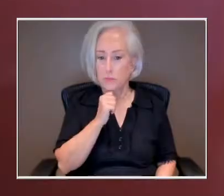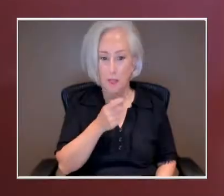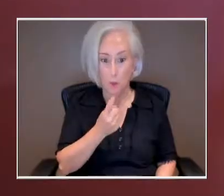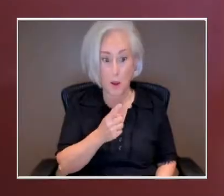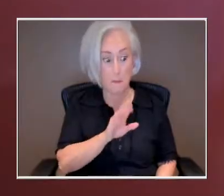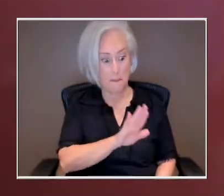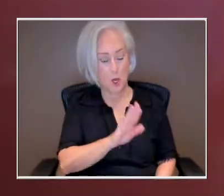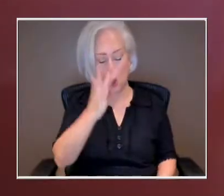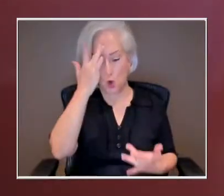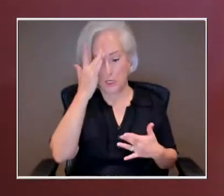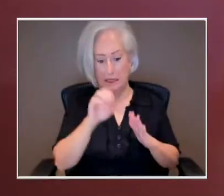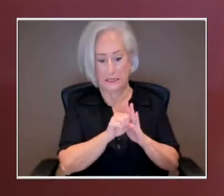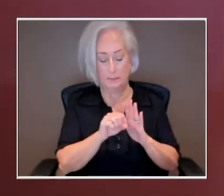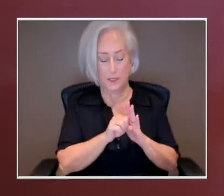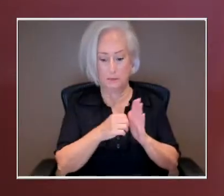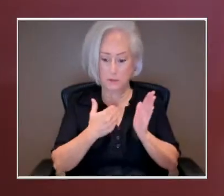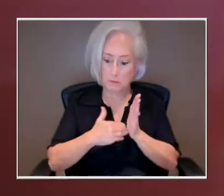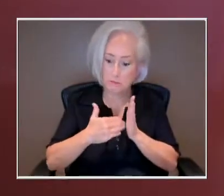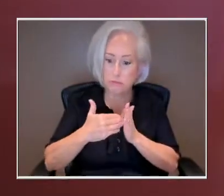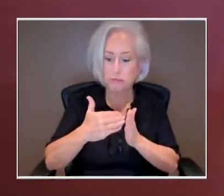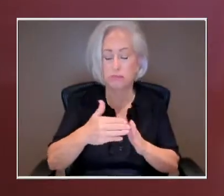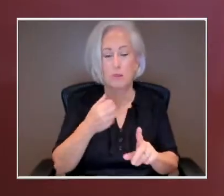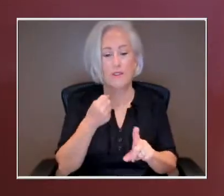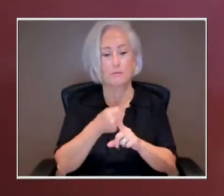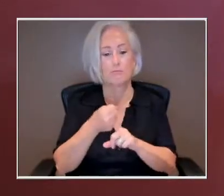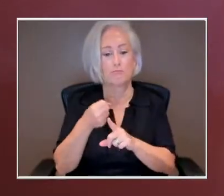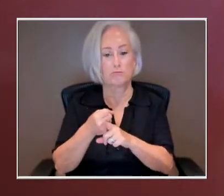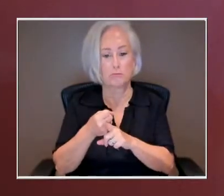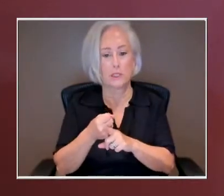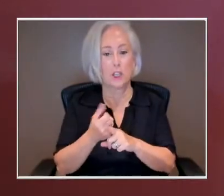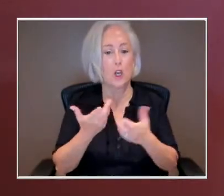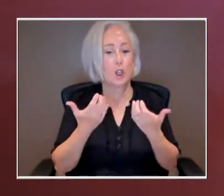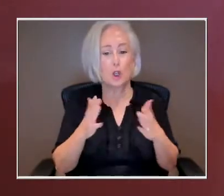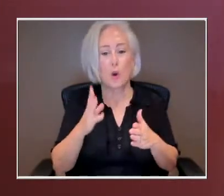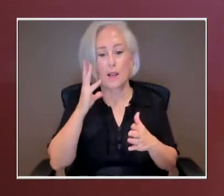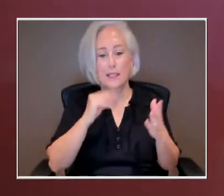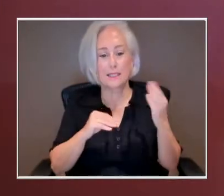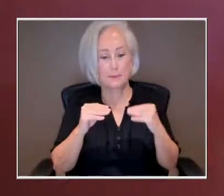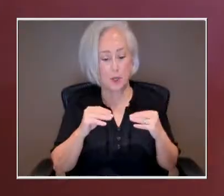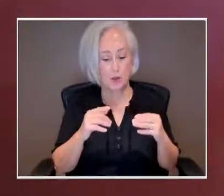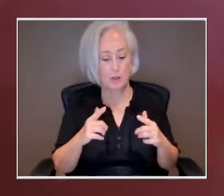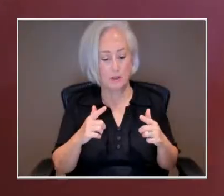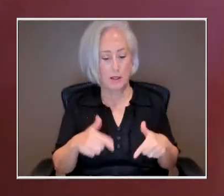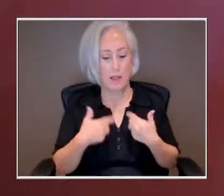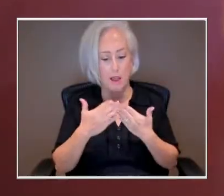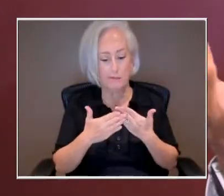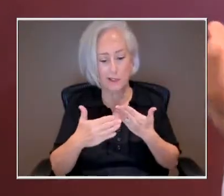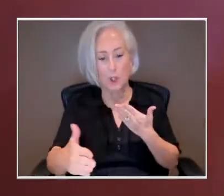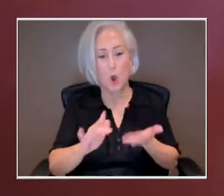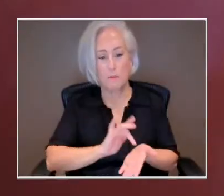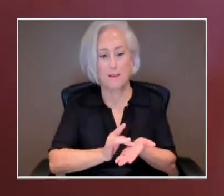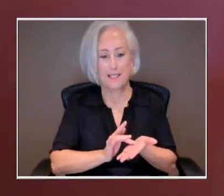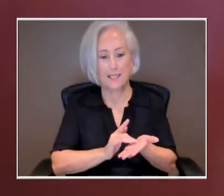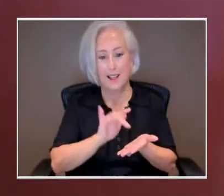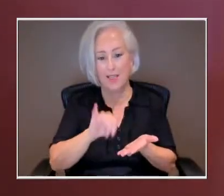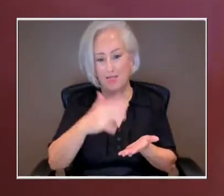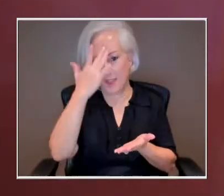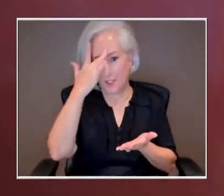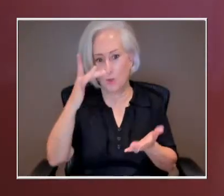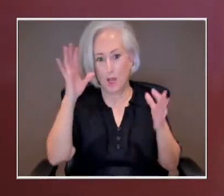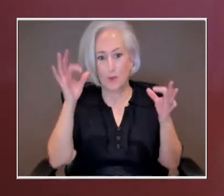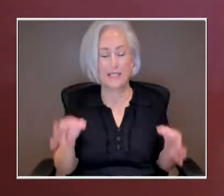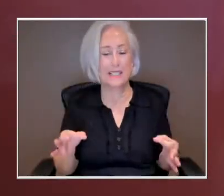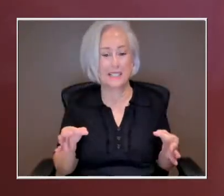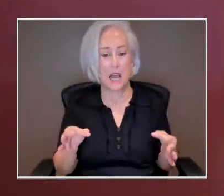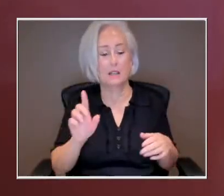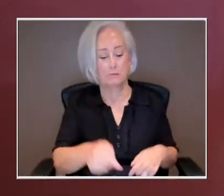that it's you don't want to be on a lifelong medication, so that's why we chose this pathway where you do the ablation. It's a safe and effective manner